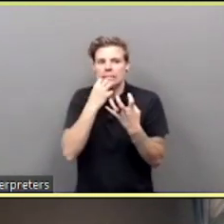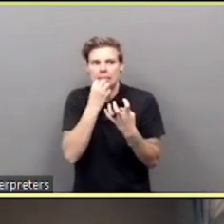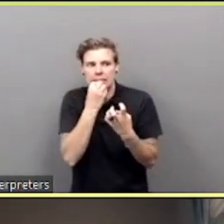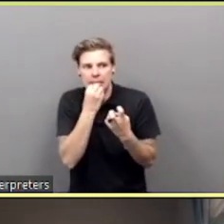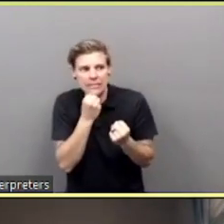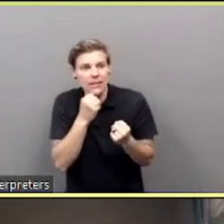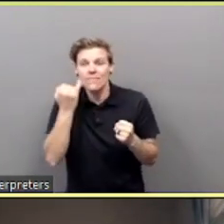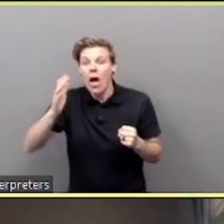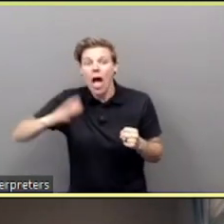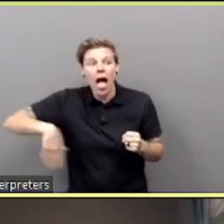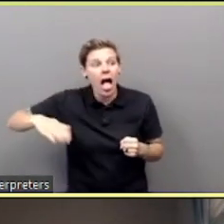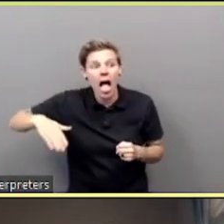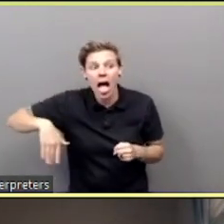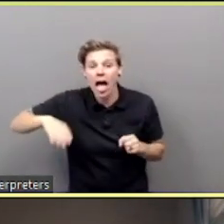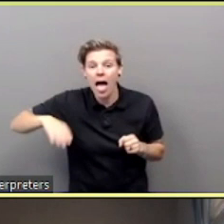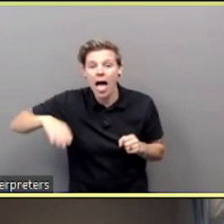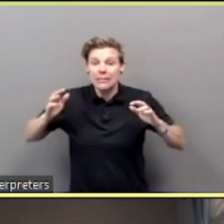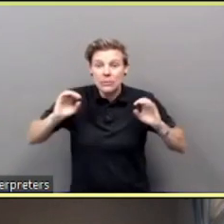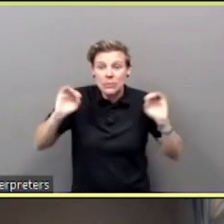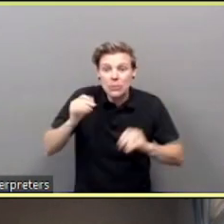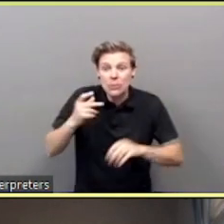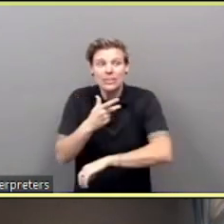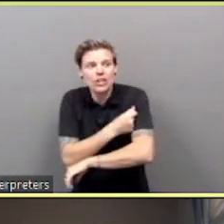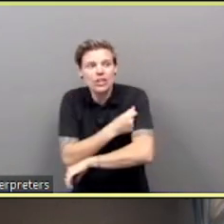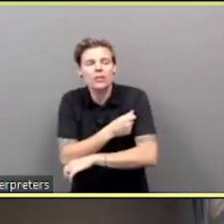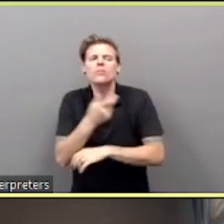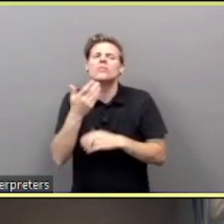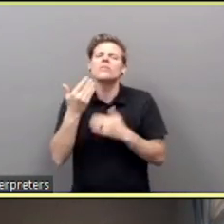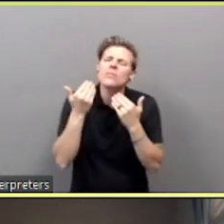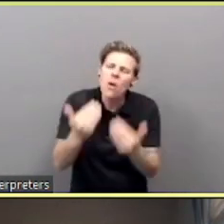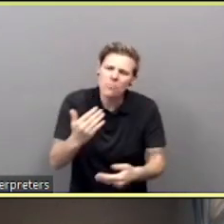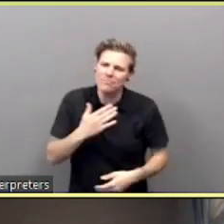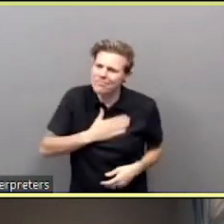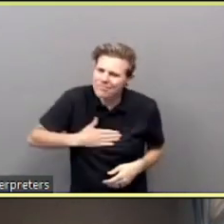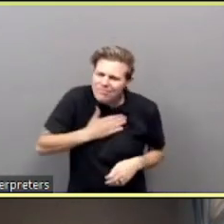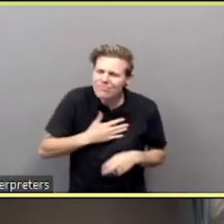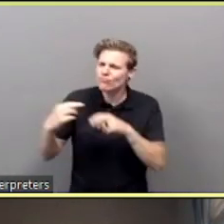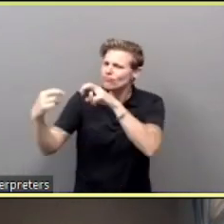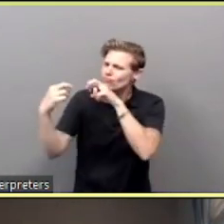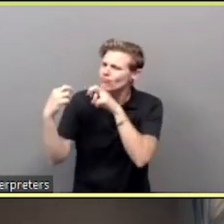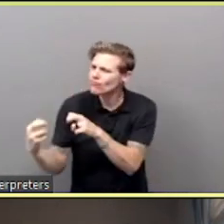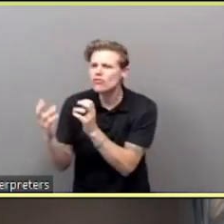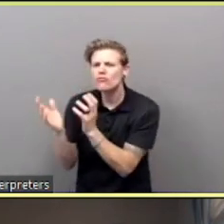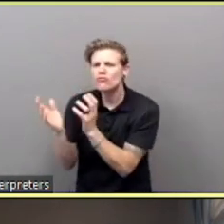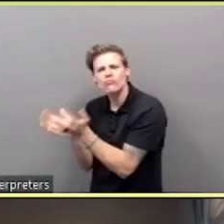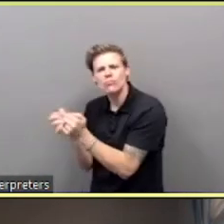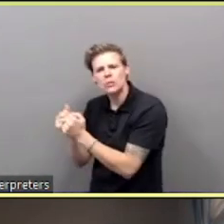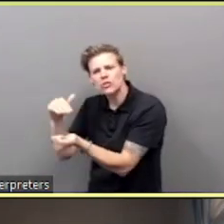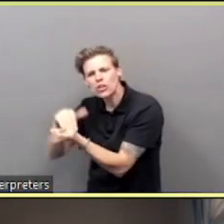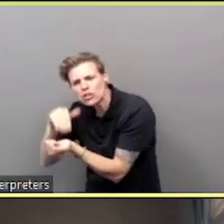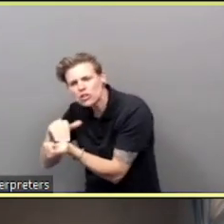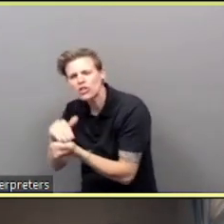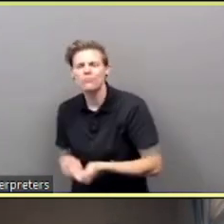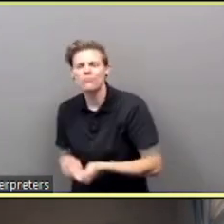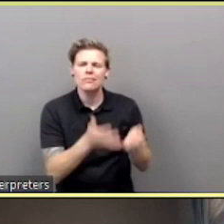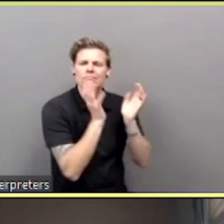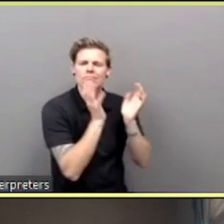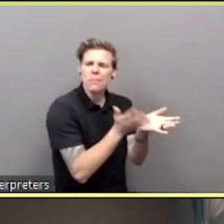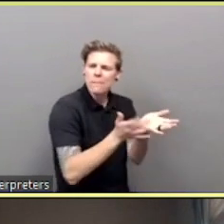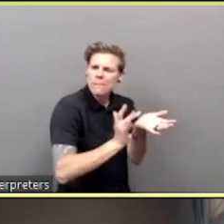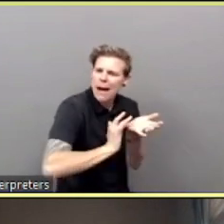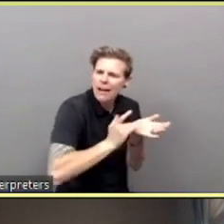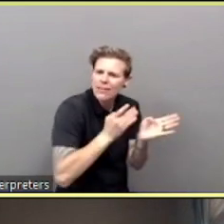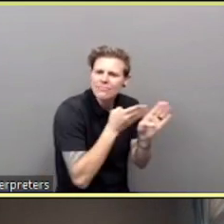vaccine yet, talk to your provider, talk to trusted friends and family. We have a link here where you can get facts